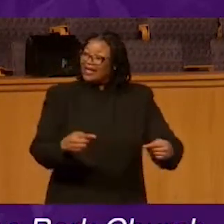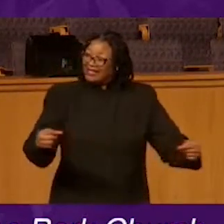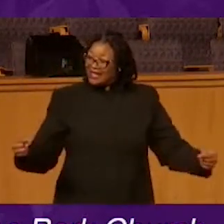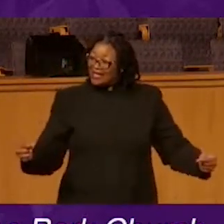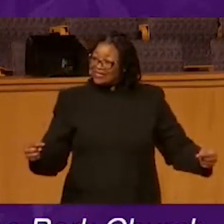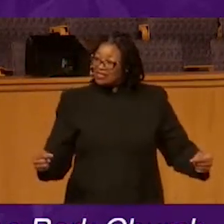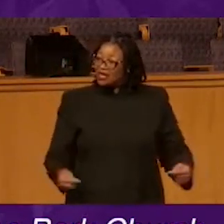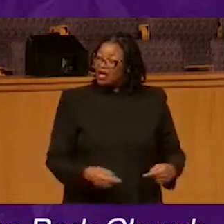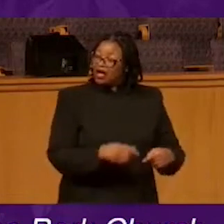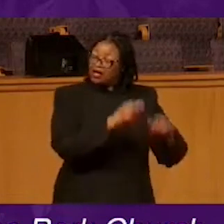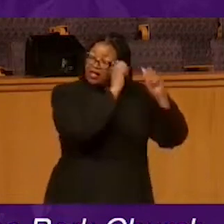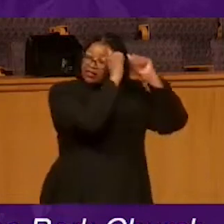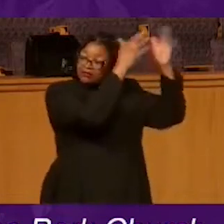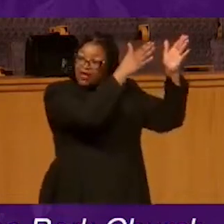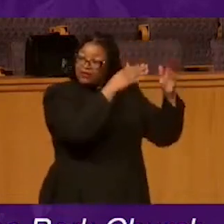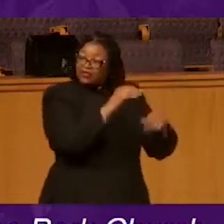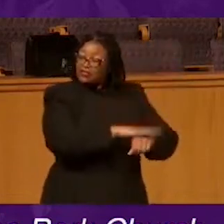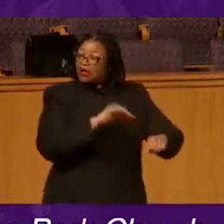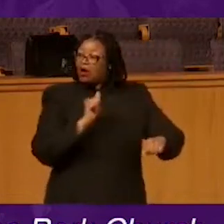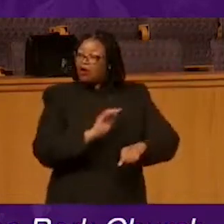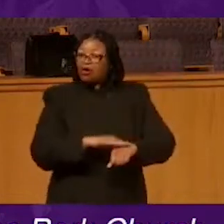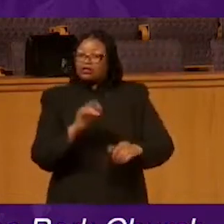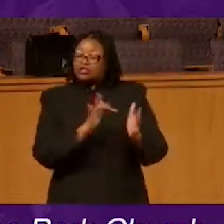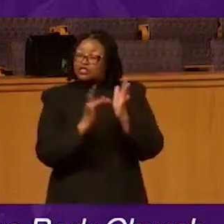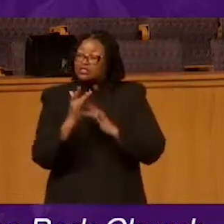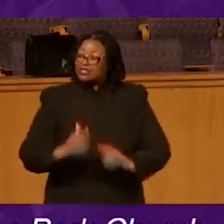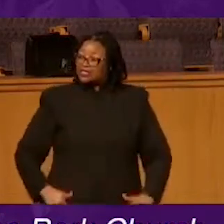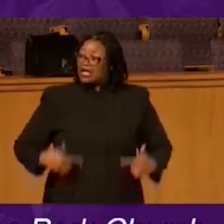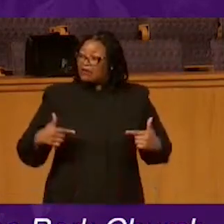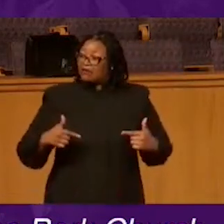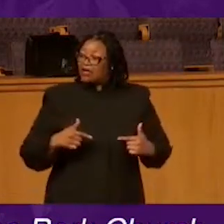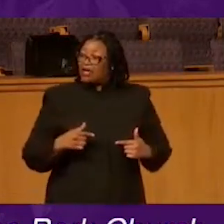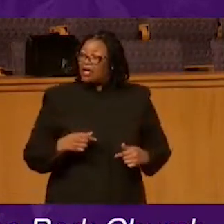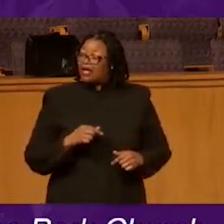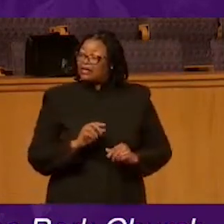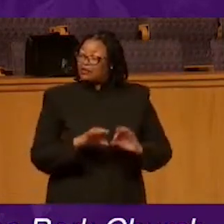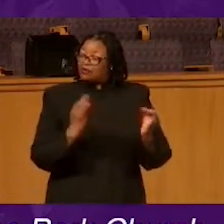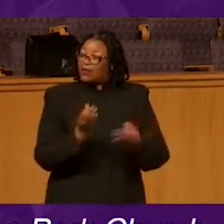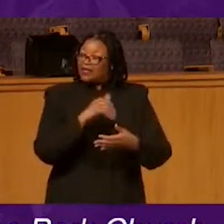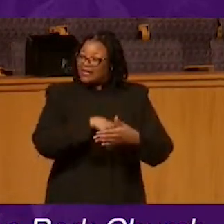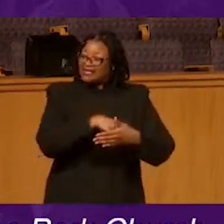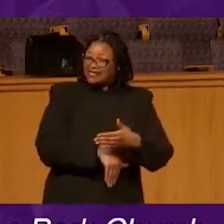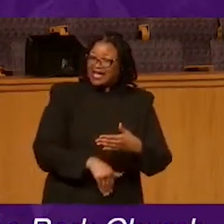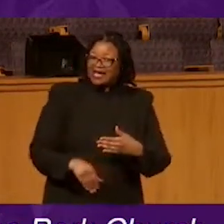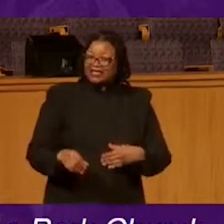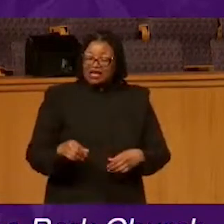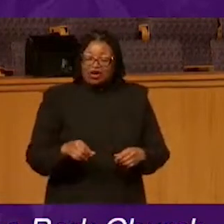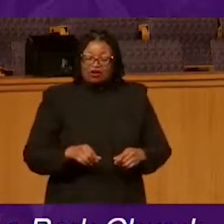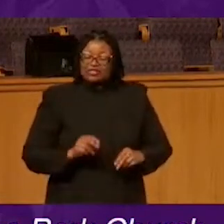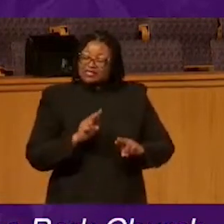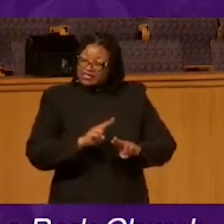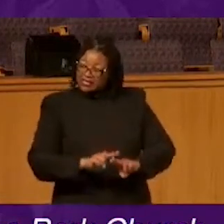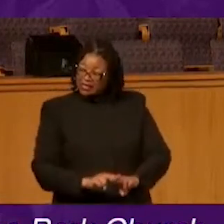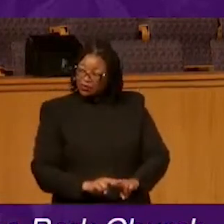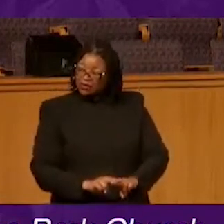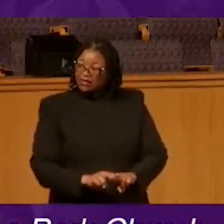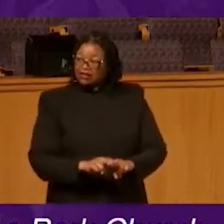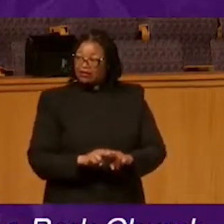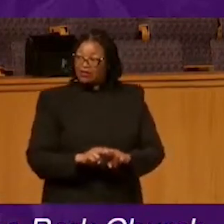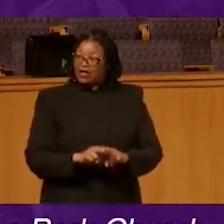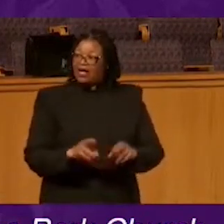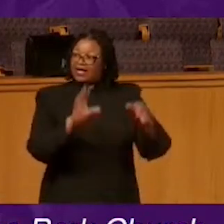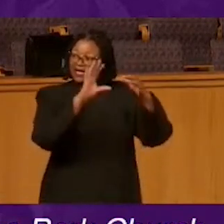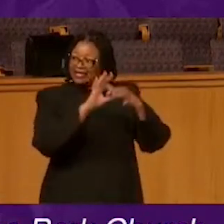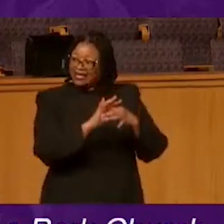Father's call on his life, there are those on the inside sitting around him seeking to connect with what the Father had in